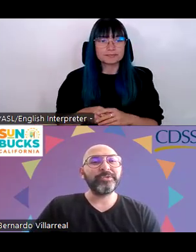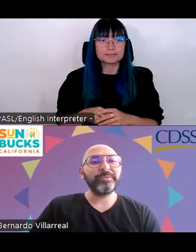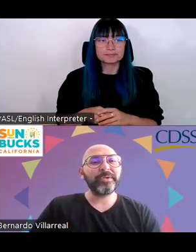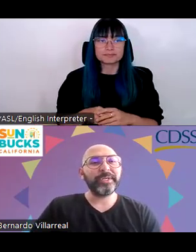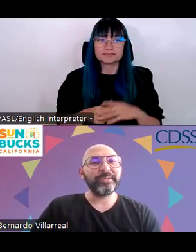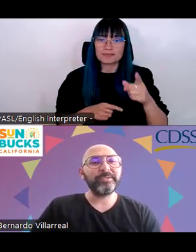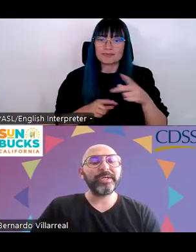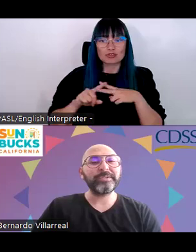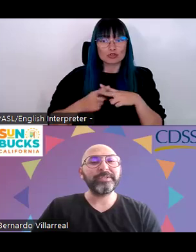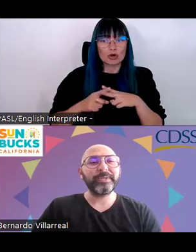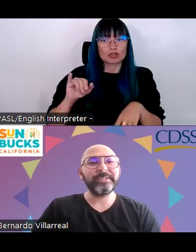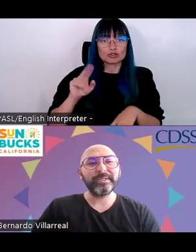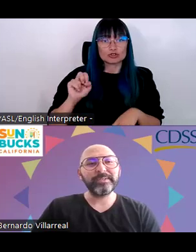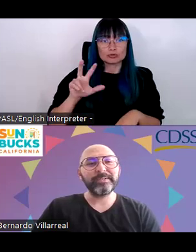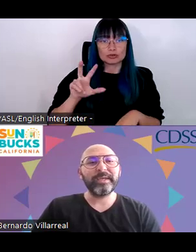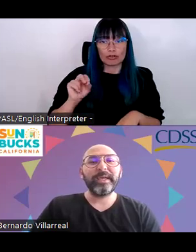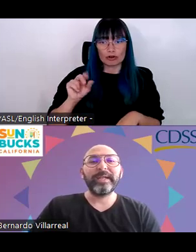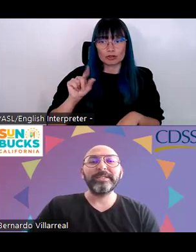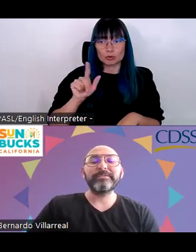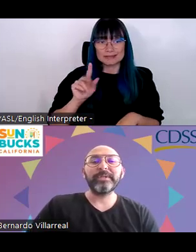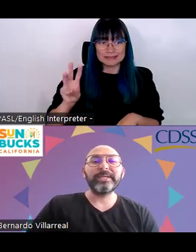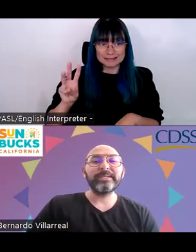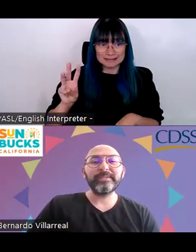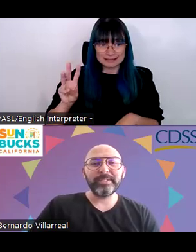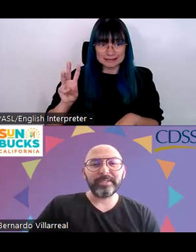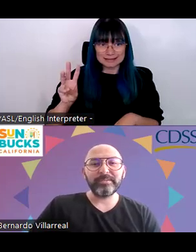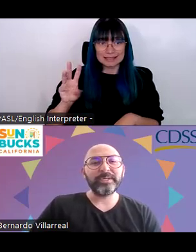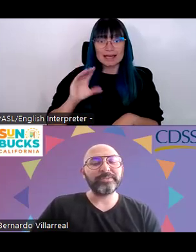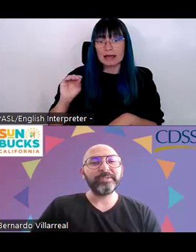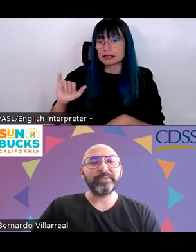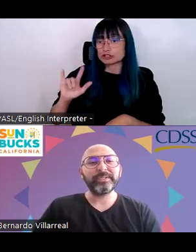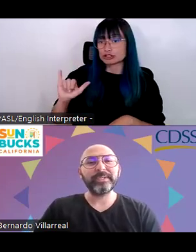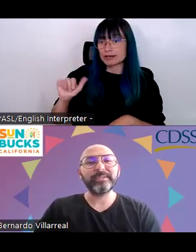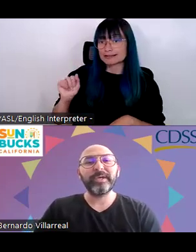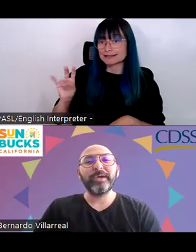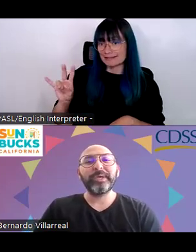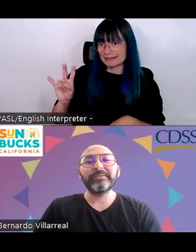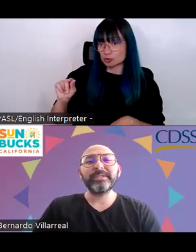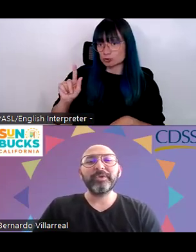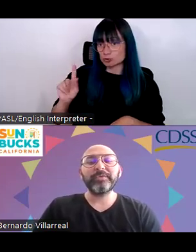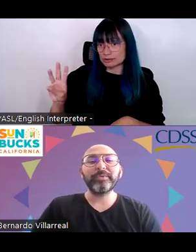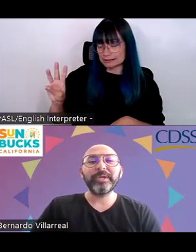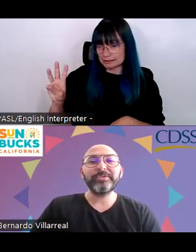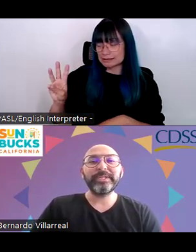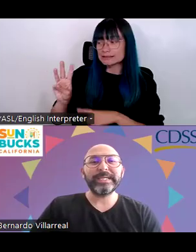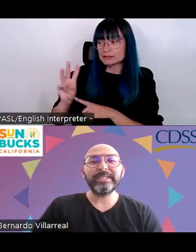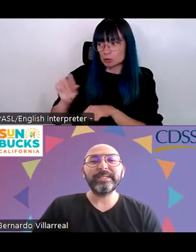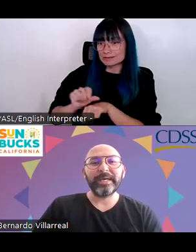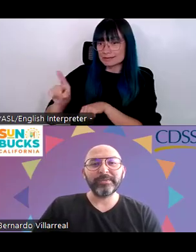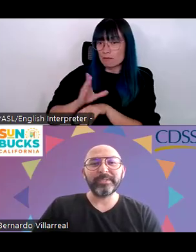campaign started on June 30th, 2026, and as of July 17, 2026, we have sent